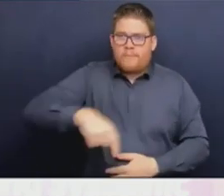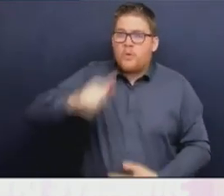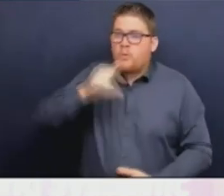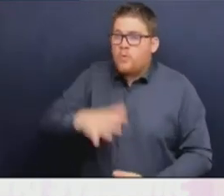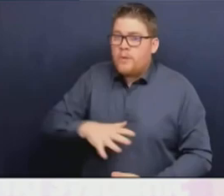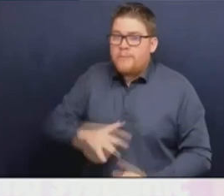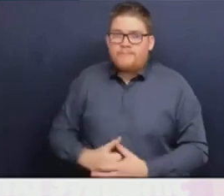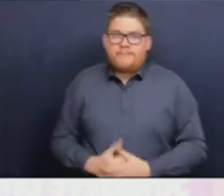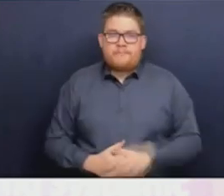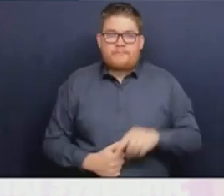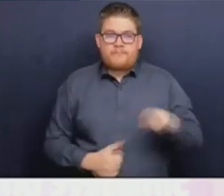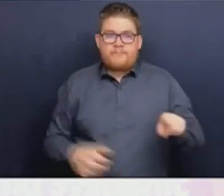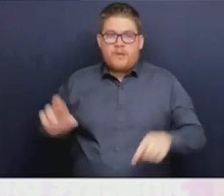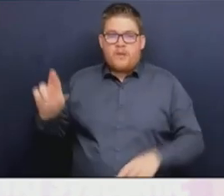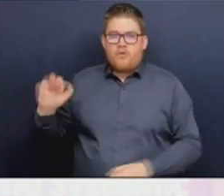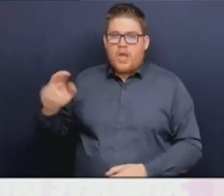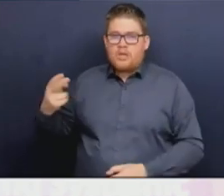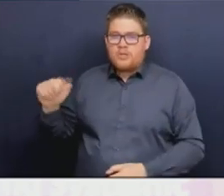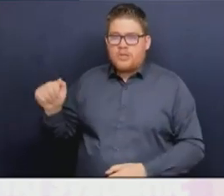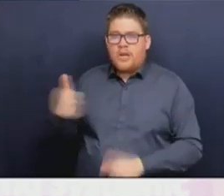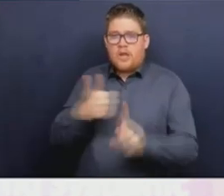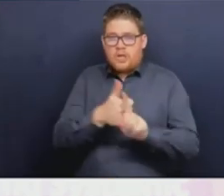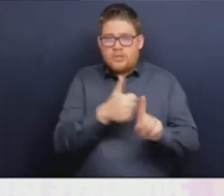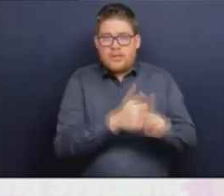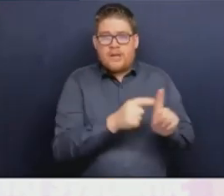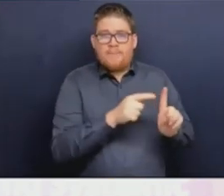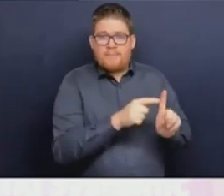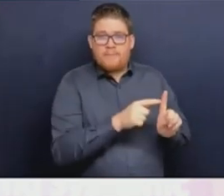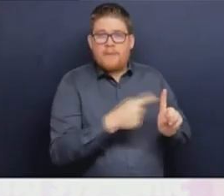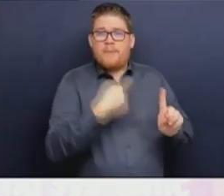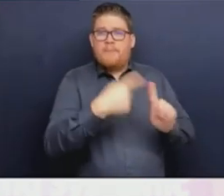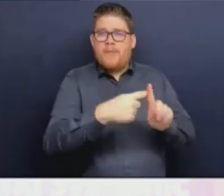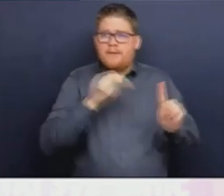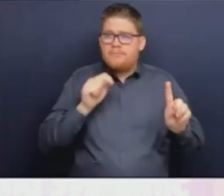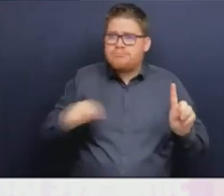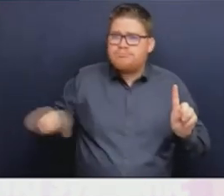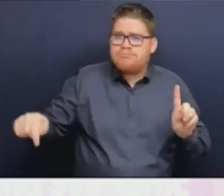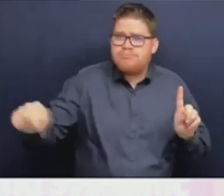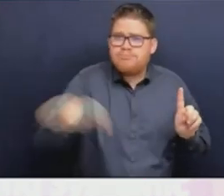key participants in the creation of this legislation, and we're so proud of that.